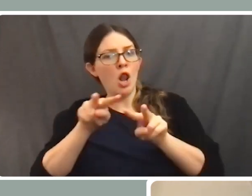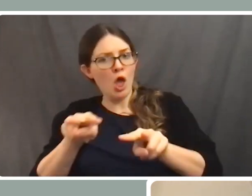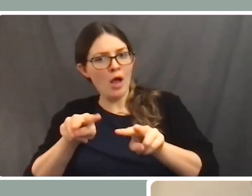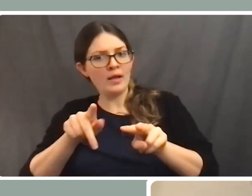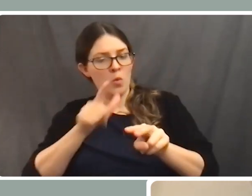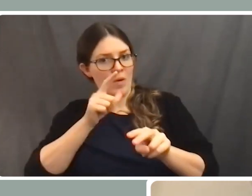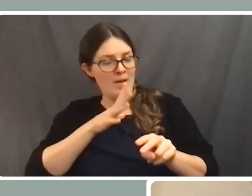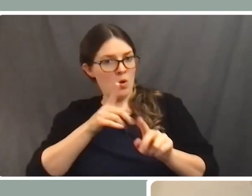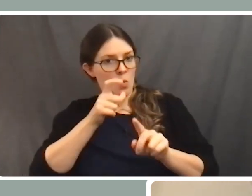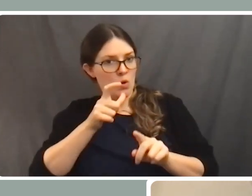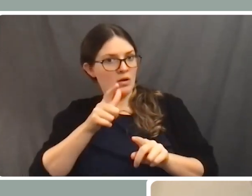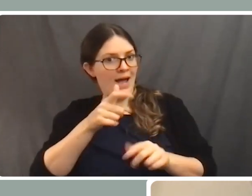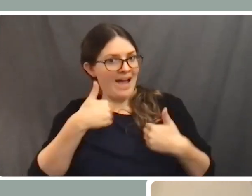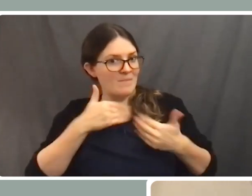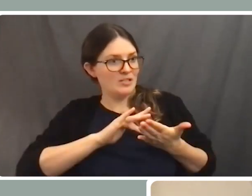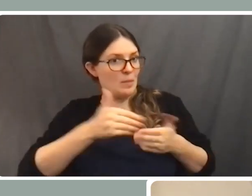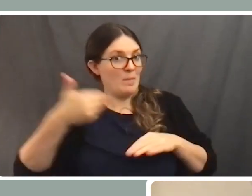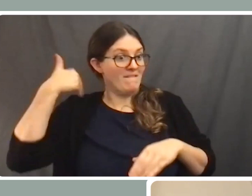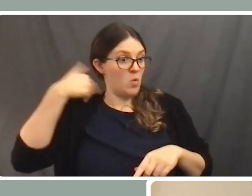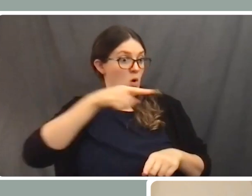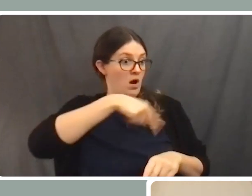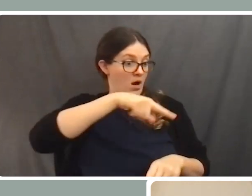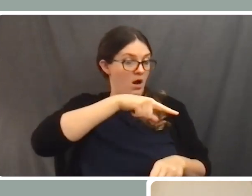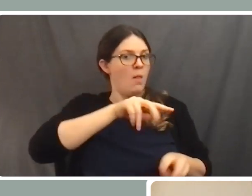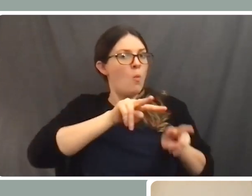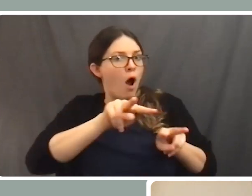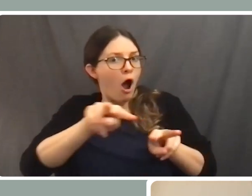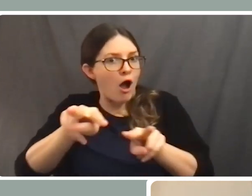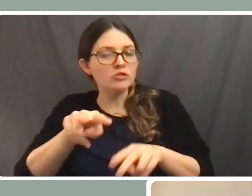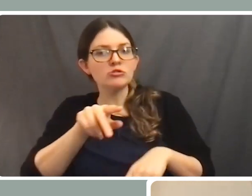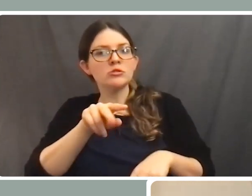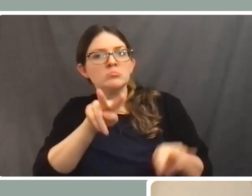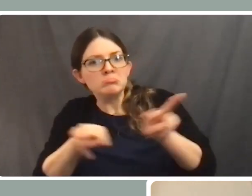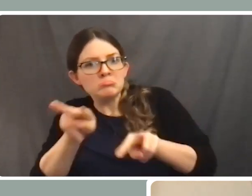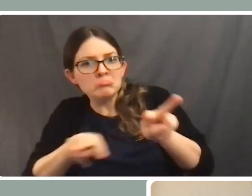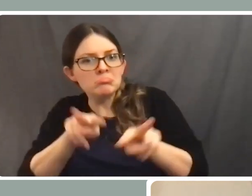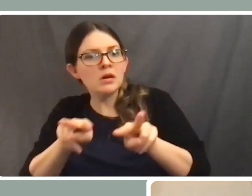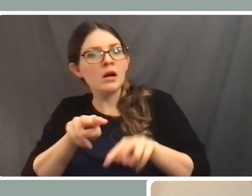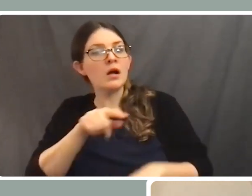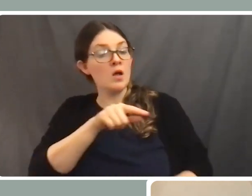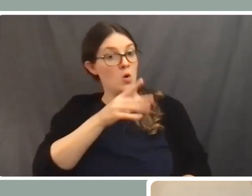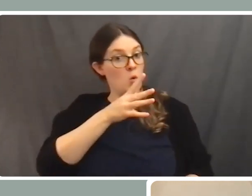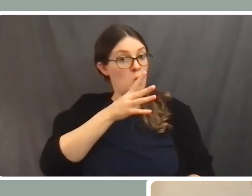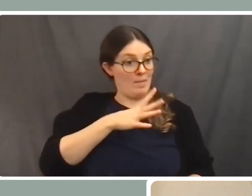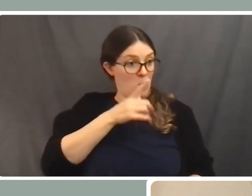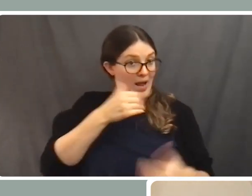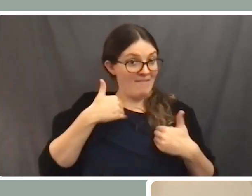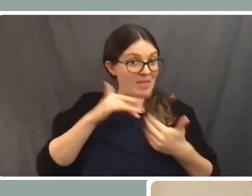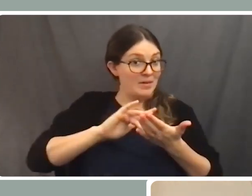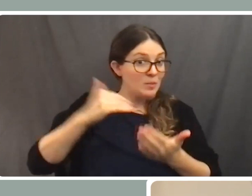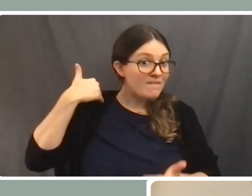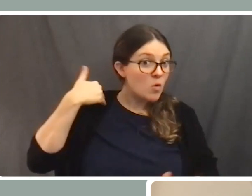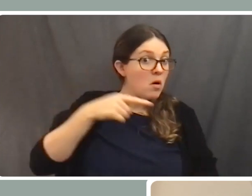women who got these medications and watching carefully to see if the group that got Herceptin in the past is sort of